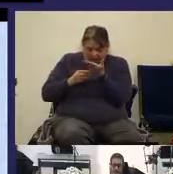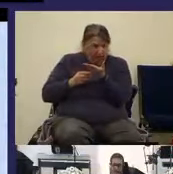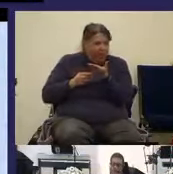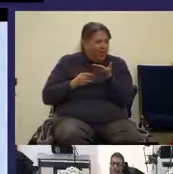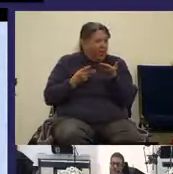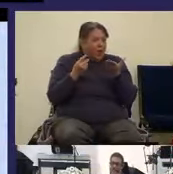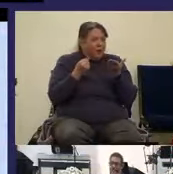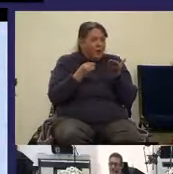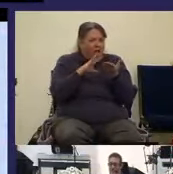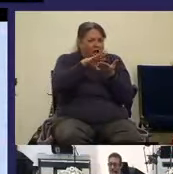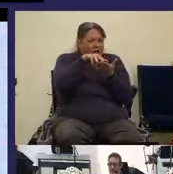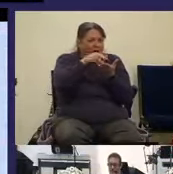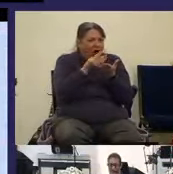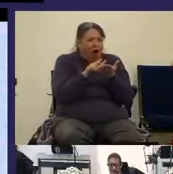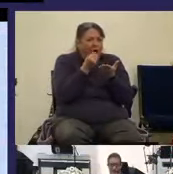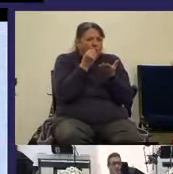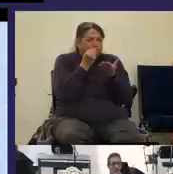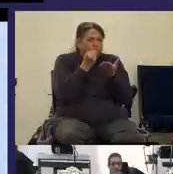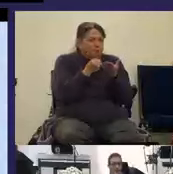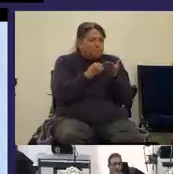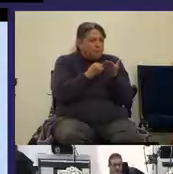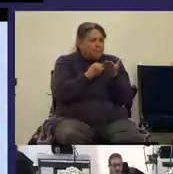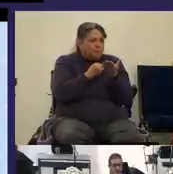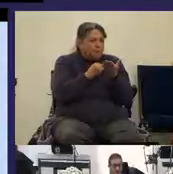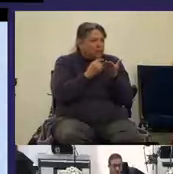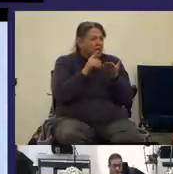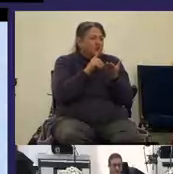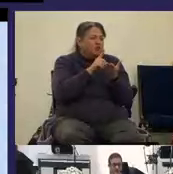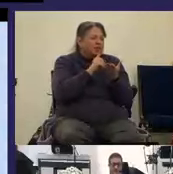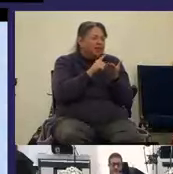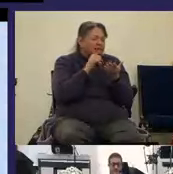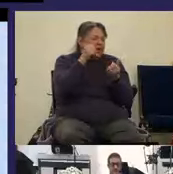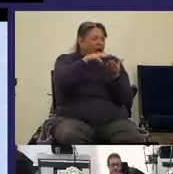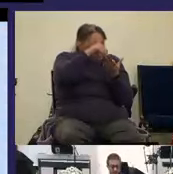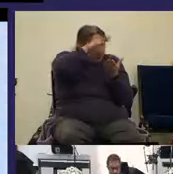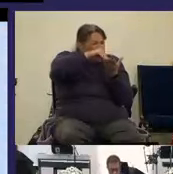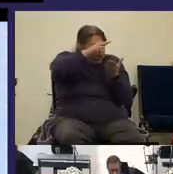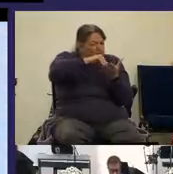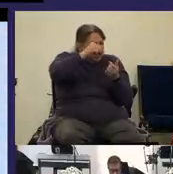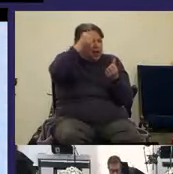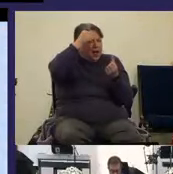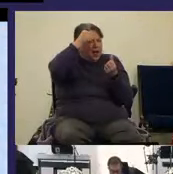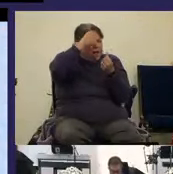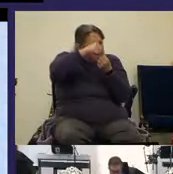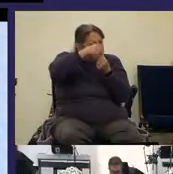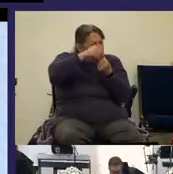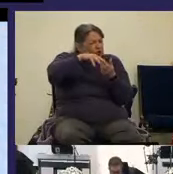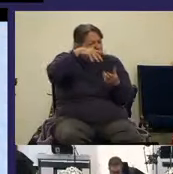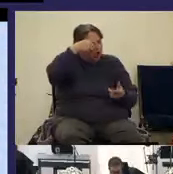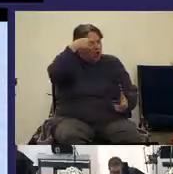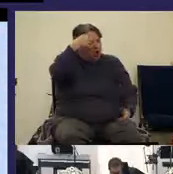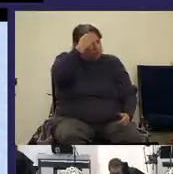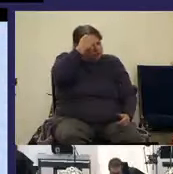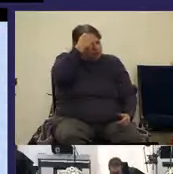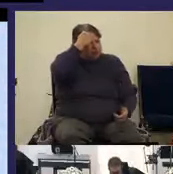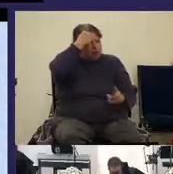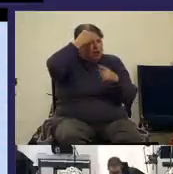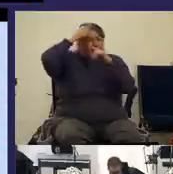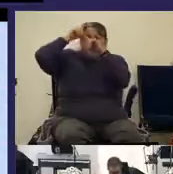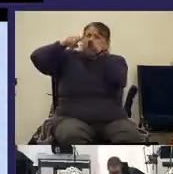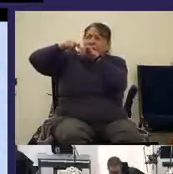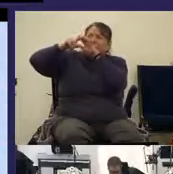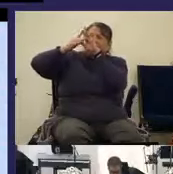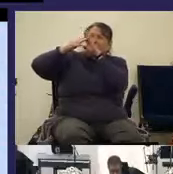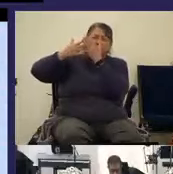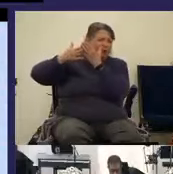I internalized your word. I memorized your word. I meditated on your word. I held on to your word. I leaned on your word.